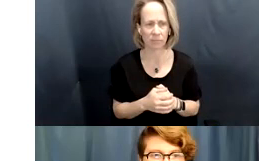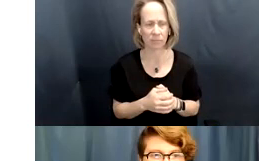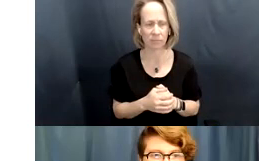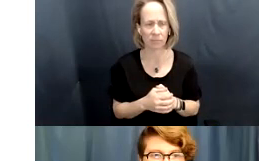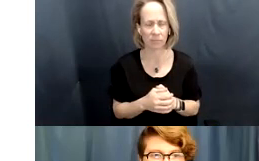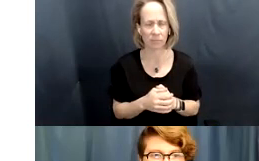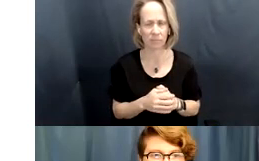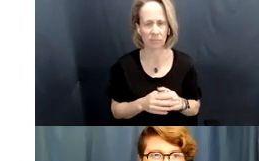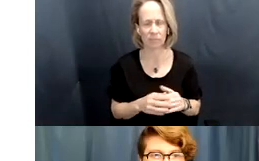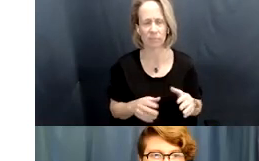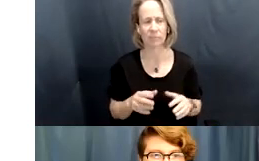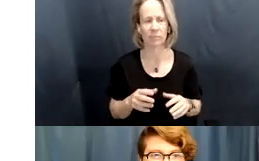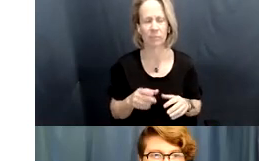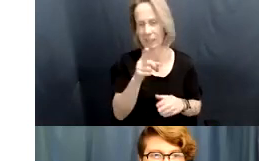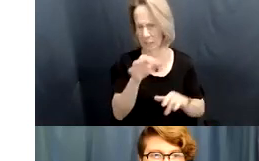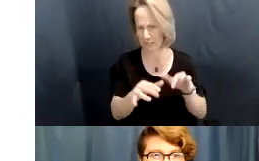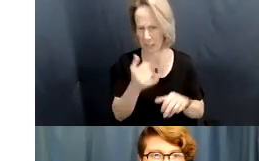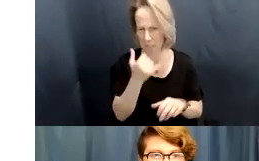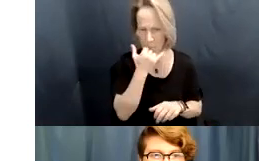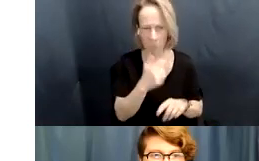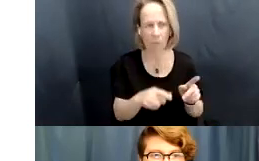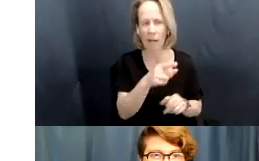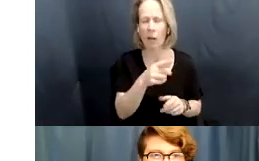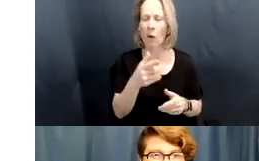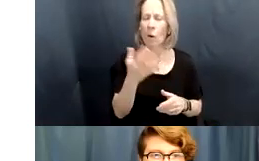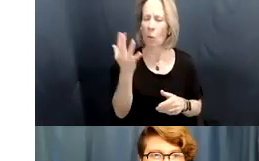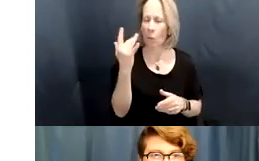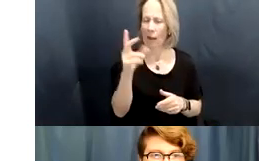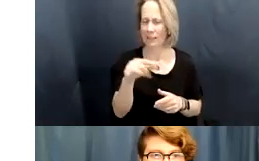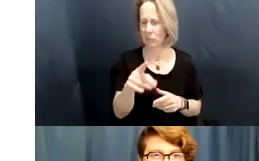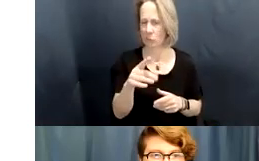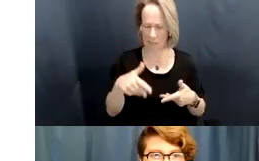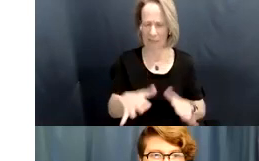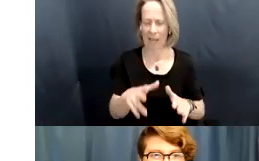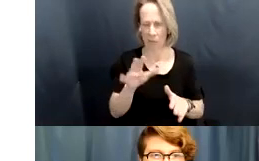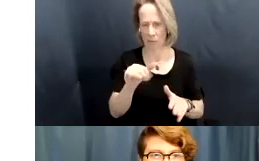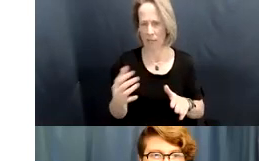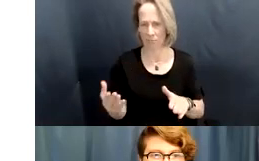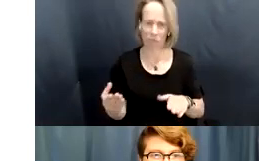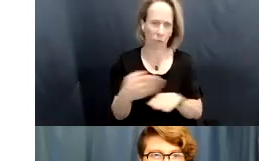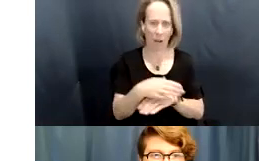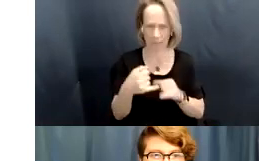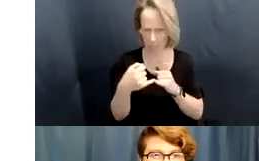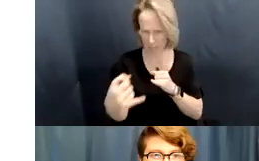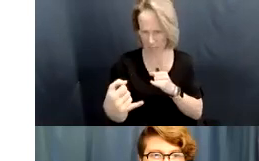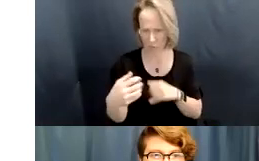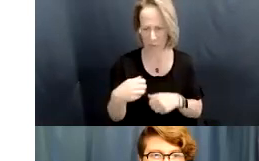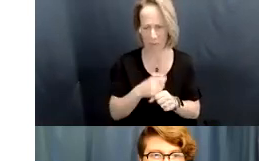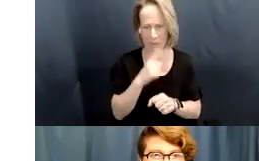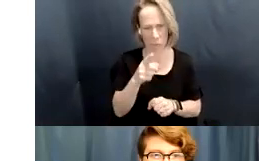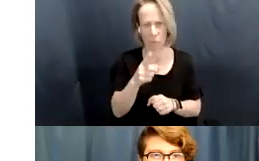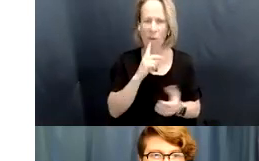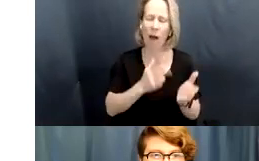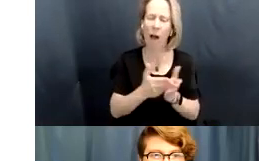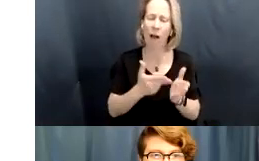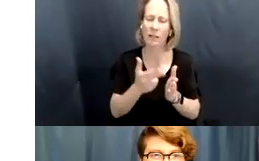there's a typo, what is allowing that breach of healthy boundaries? Make sure that you can be honest with yourself. Like,